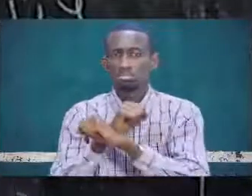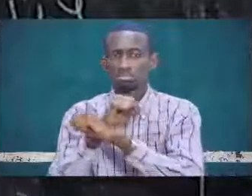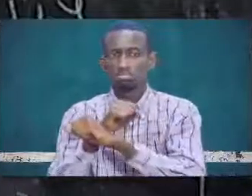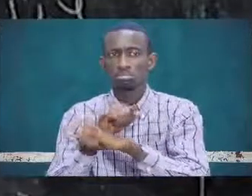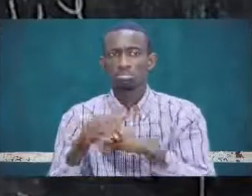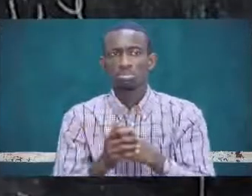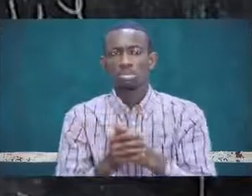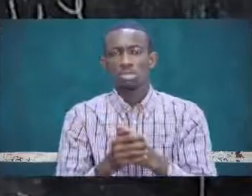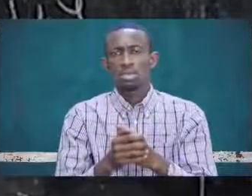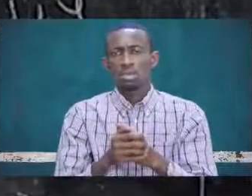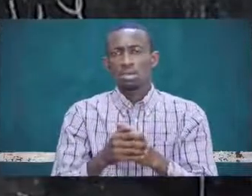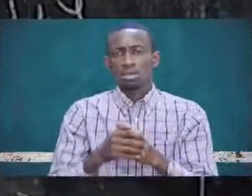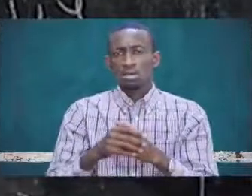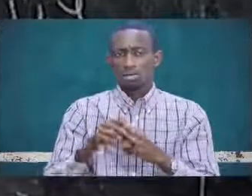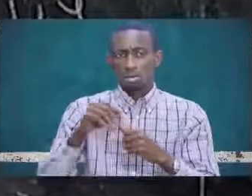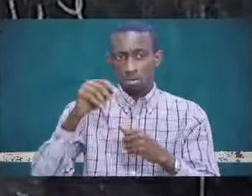medium